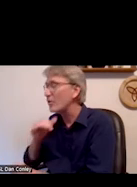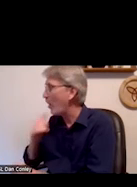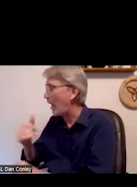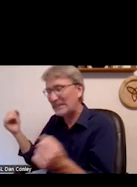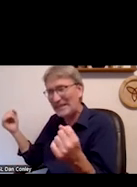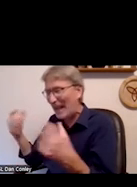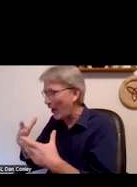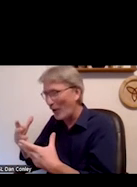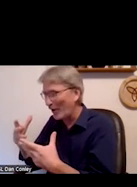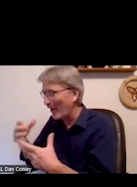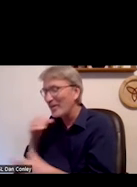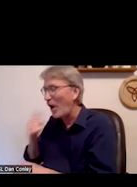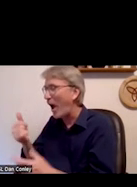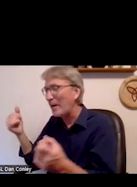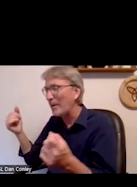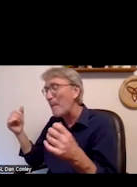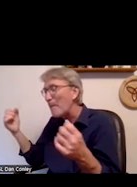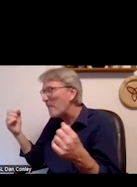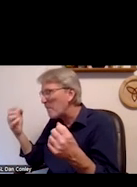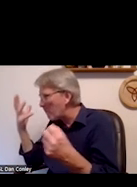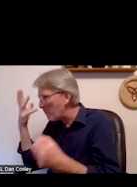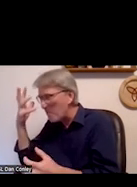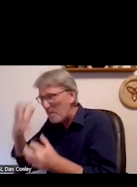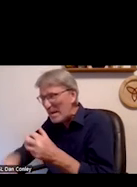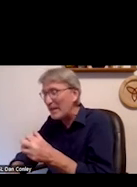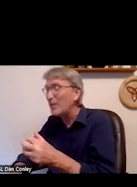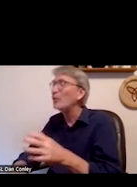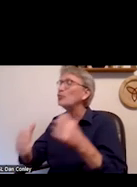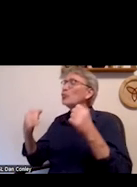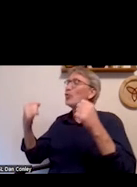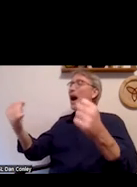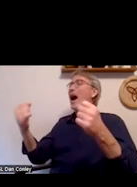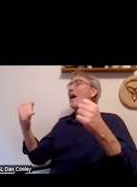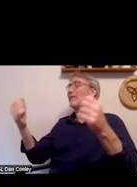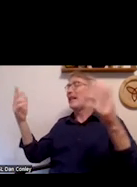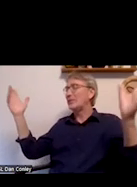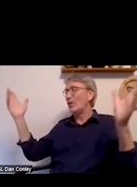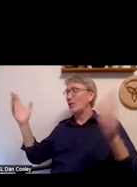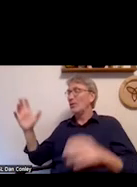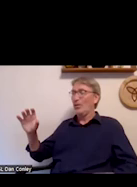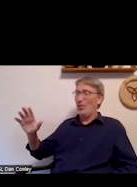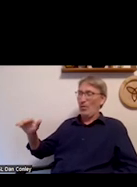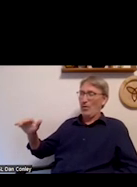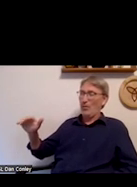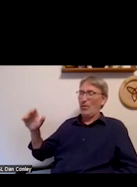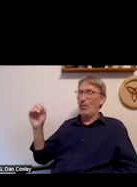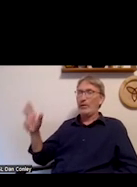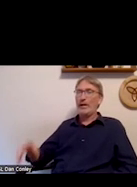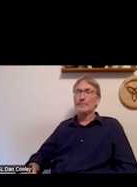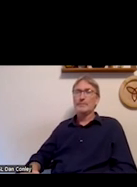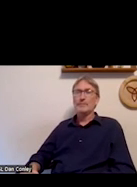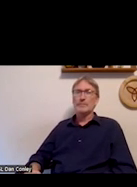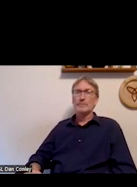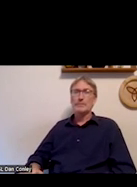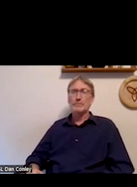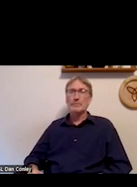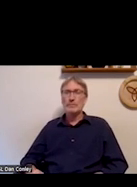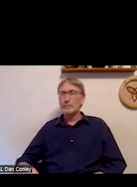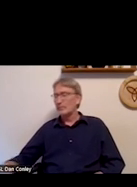scary. We're just going to give you a drive. Okay? All right, buddy. I'll be right back in. Okay, we'll be right back in. All right, thank you.